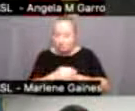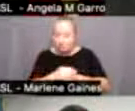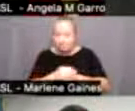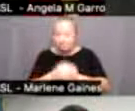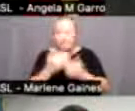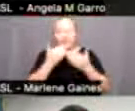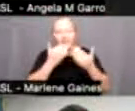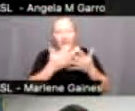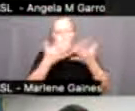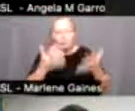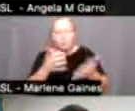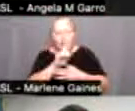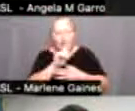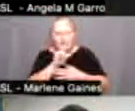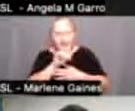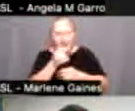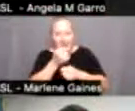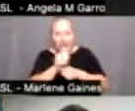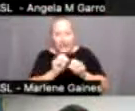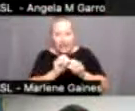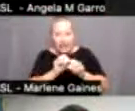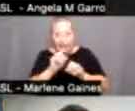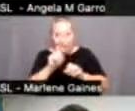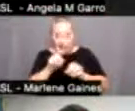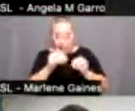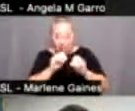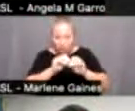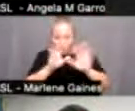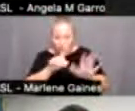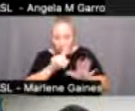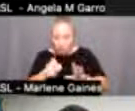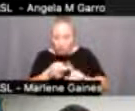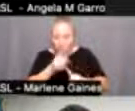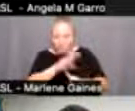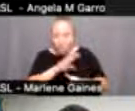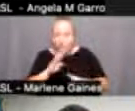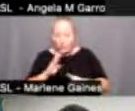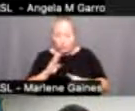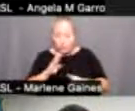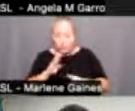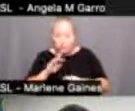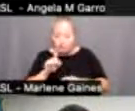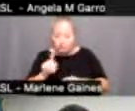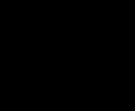Thank you very much, David. Are there any clarifying questions from the board?